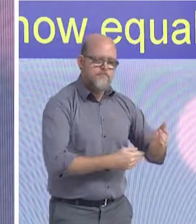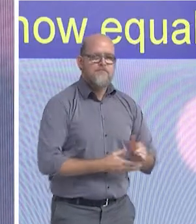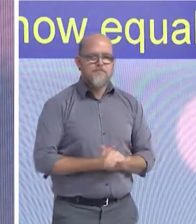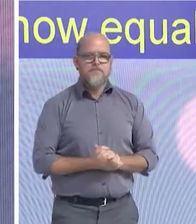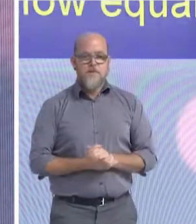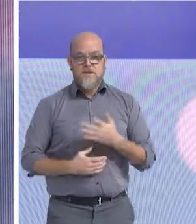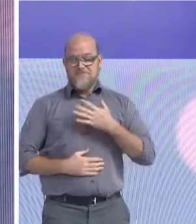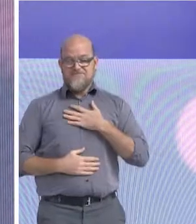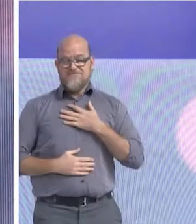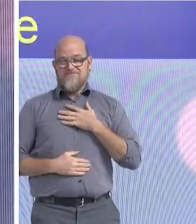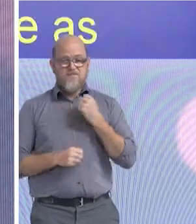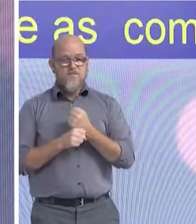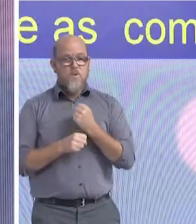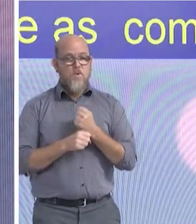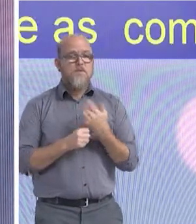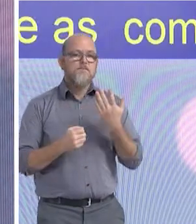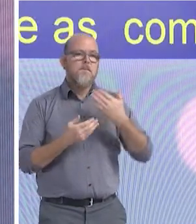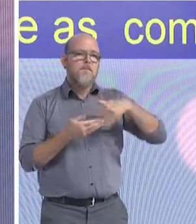committed in the political system to